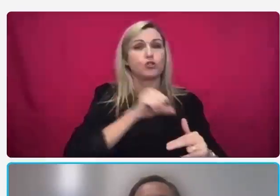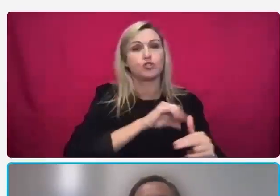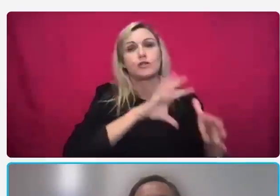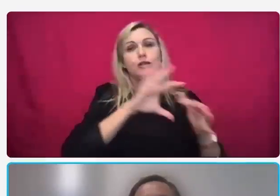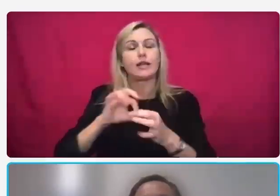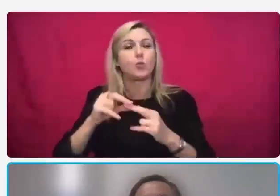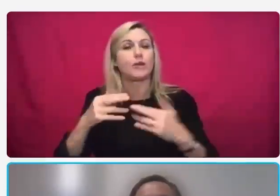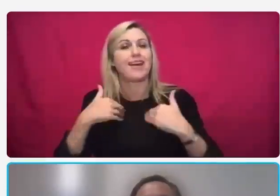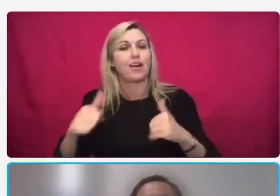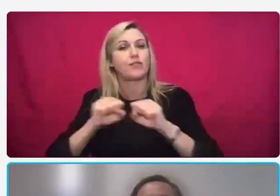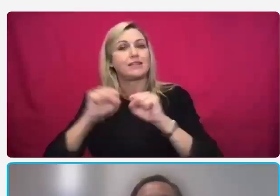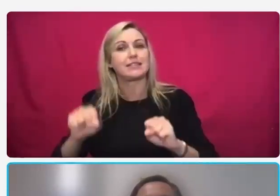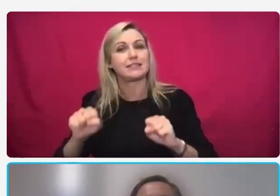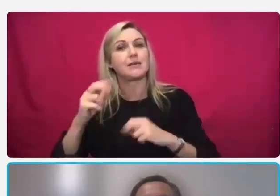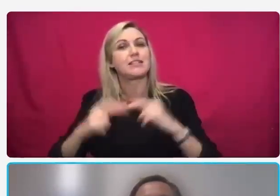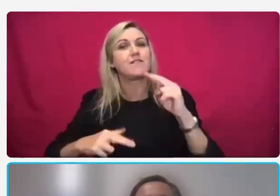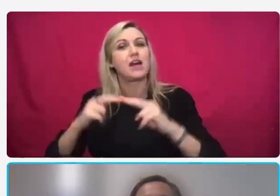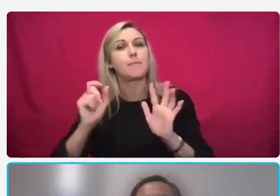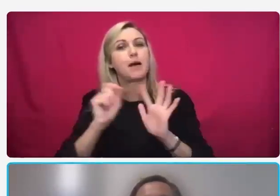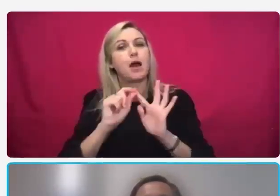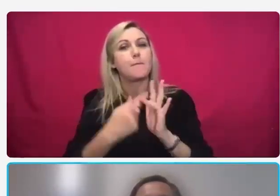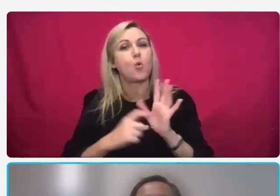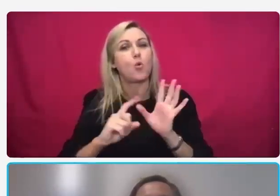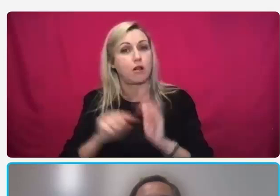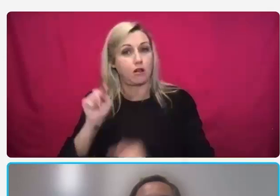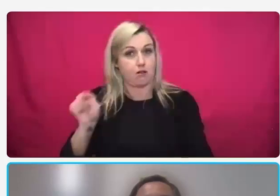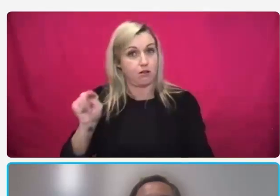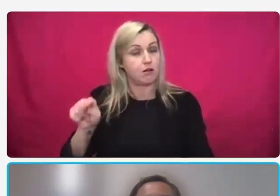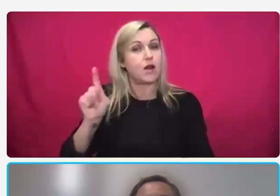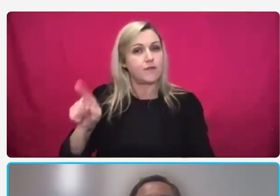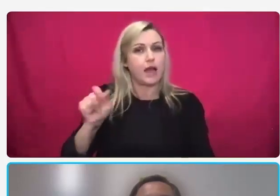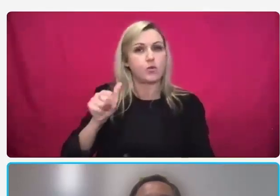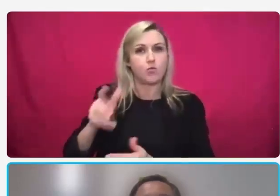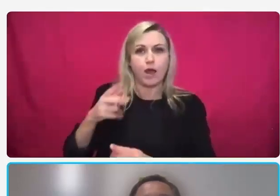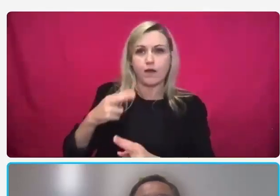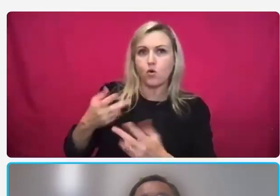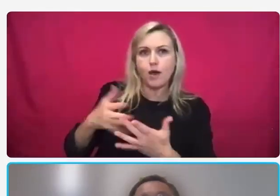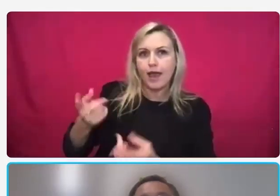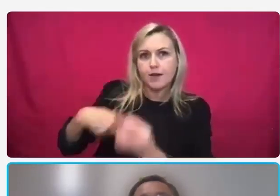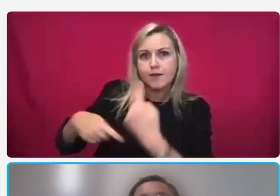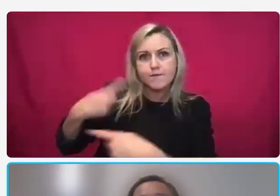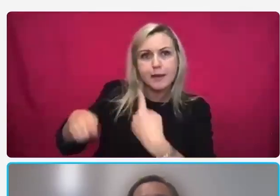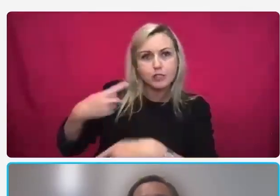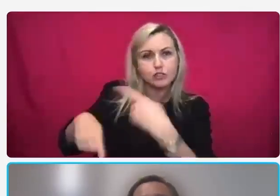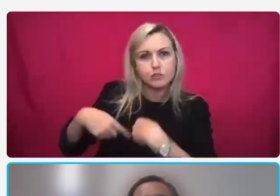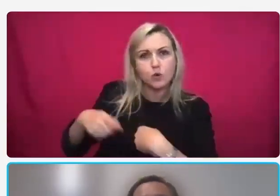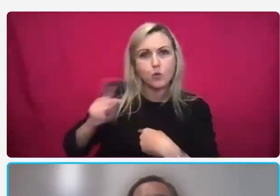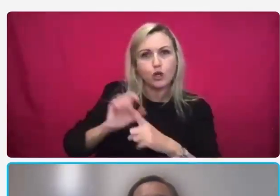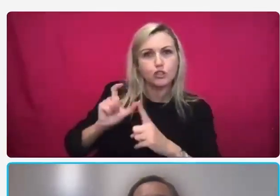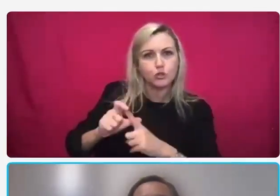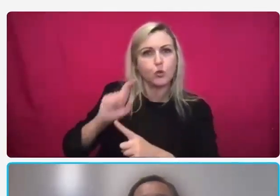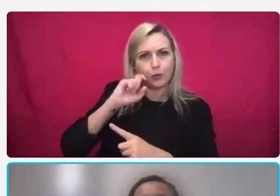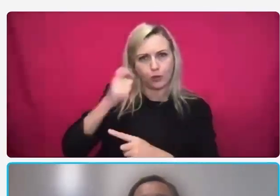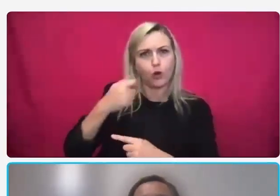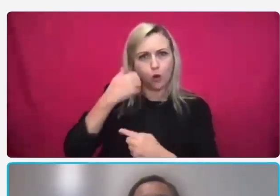Systems Developer Portal. That will be one of the primary areas for communication. And we will notify the developers